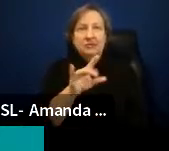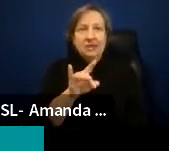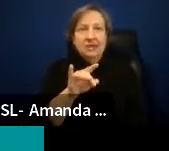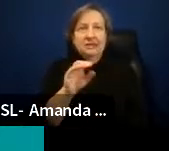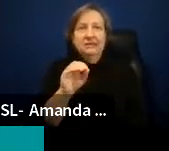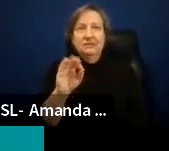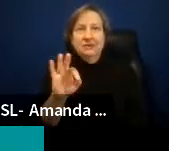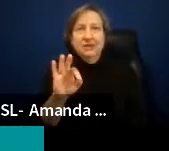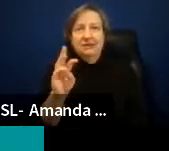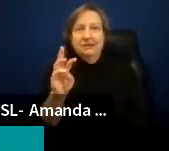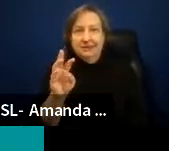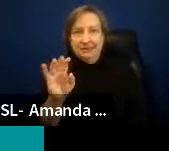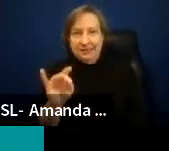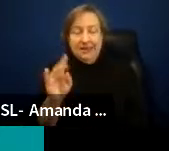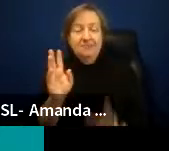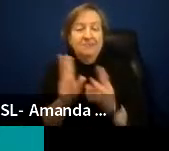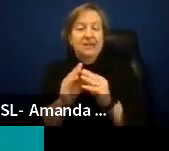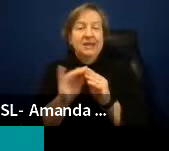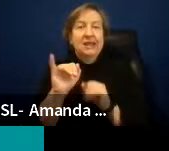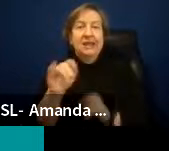1-408-638-0968. Meeting ID is